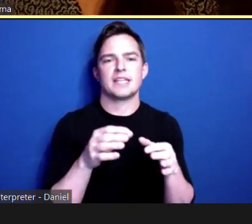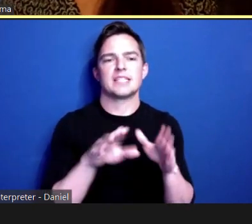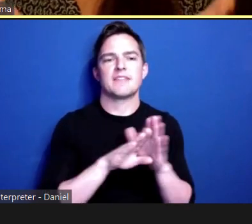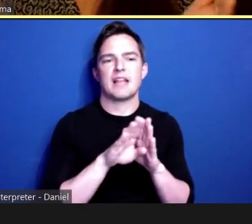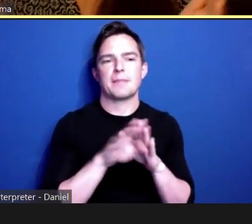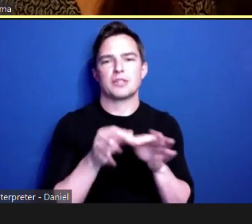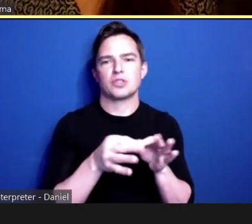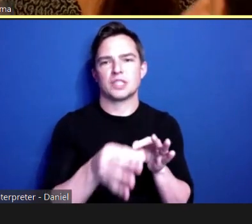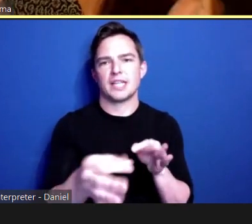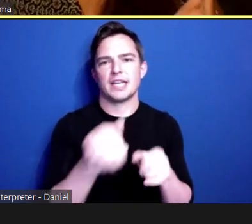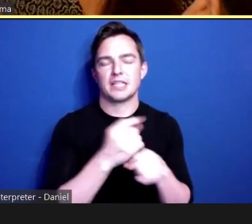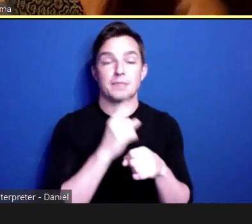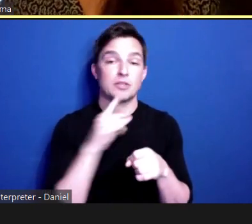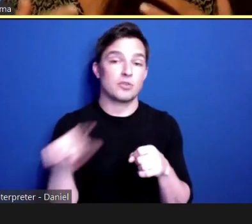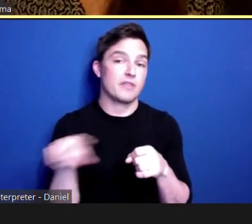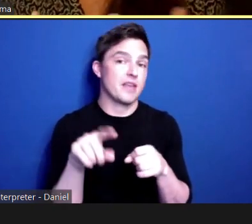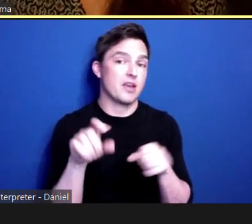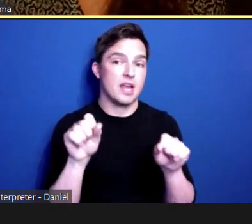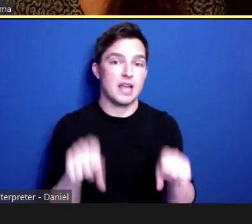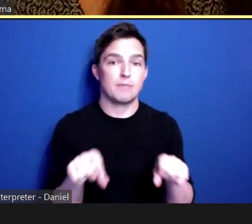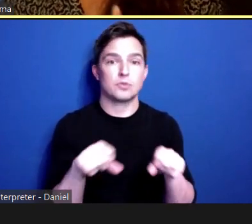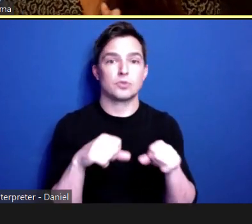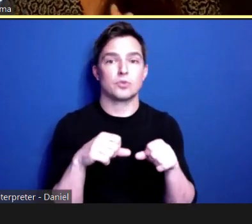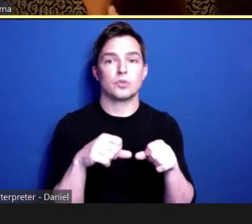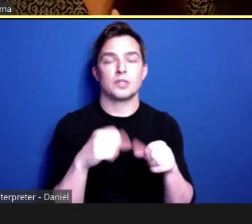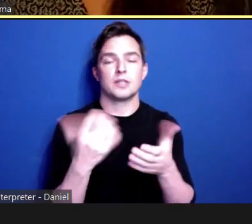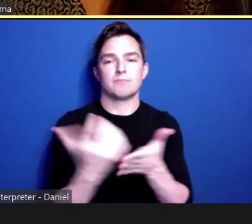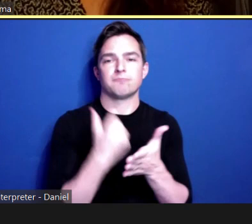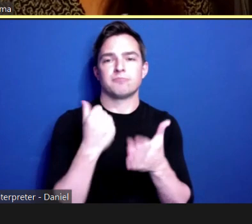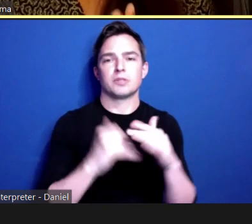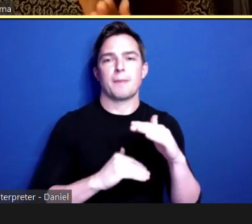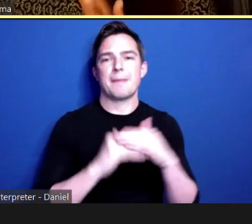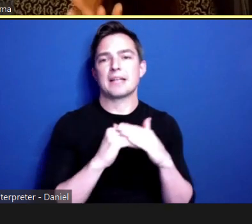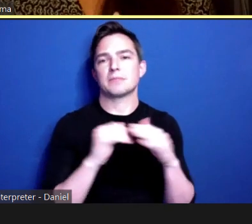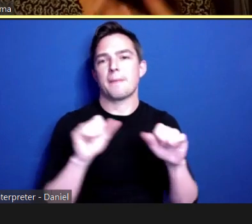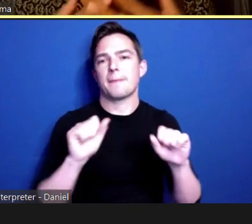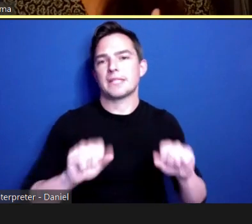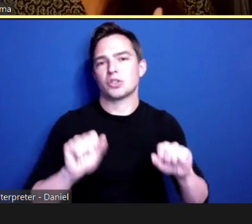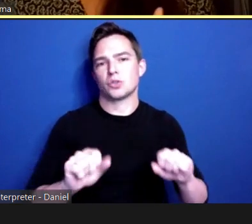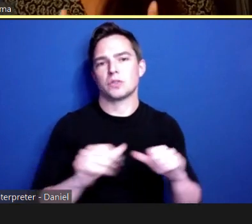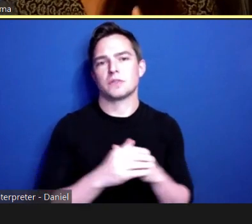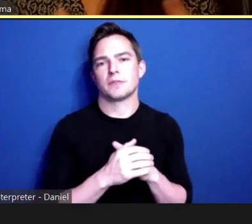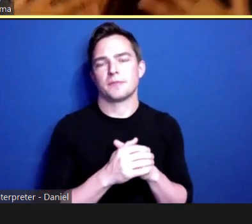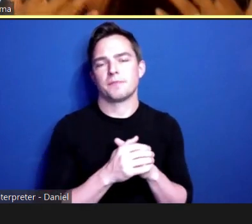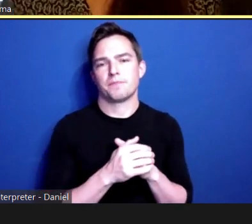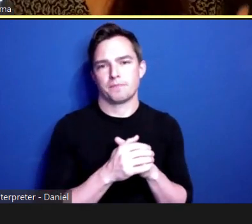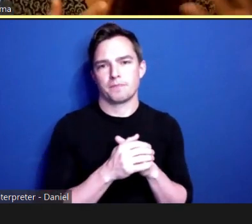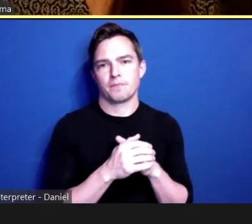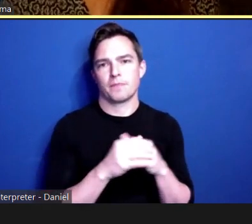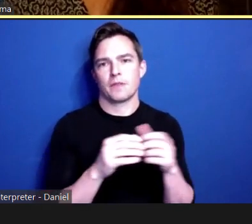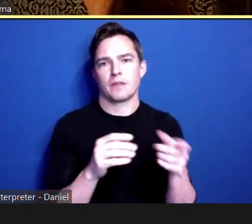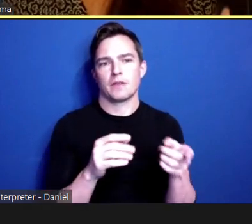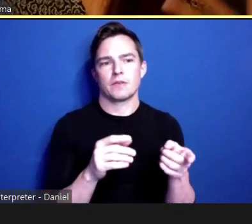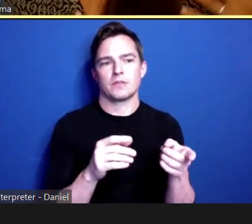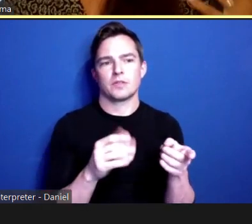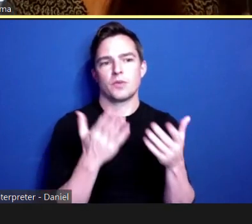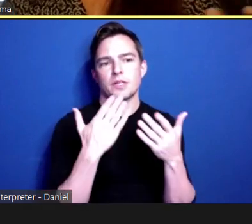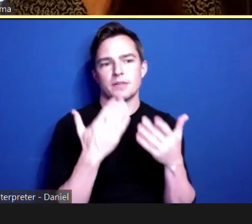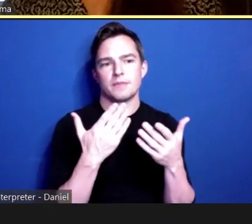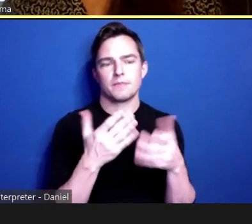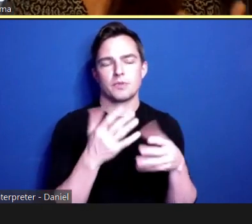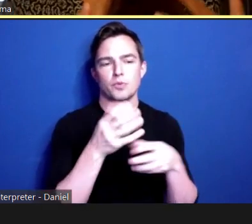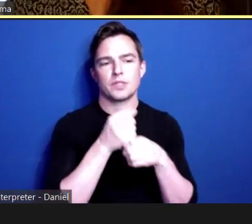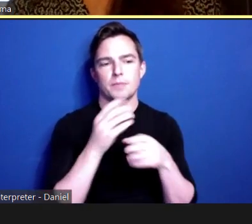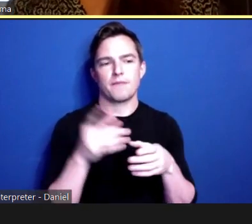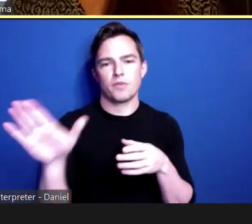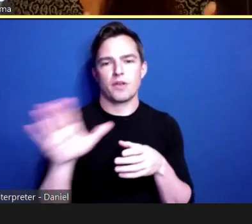sure they are able to reach their maximum potential. So the CDC would like to thank the recipients for their hard